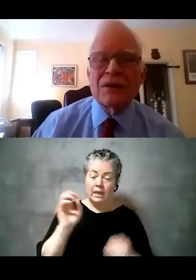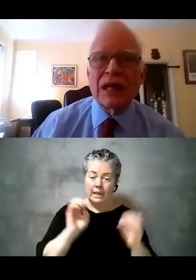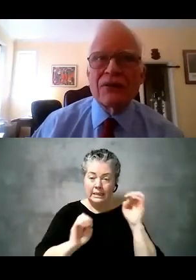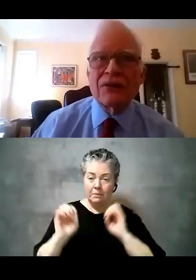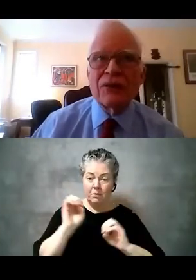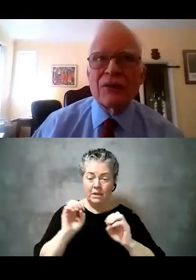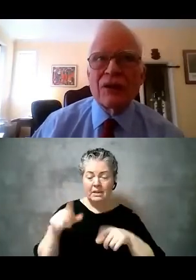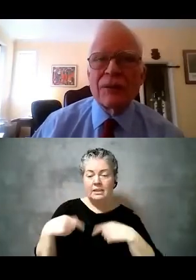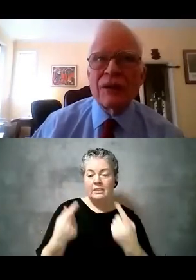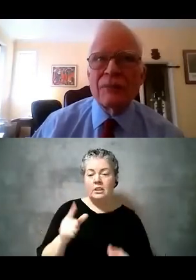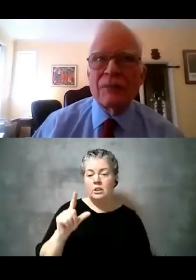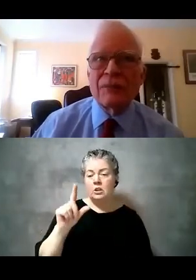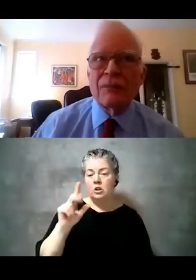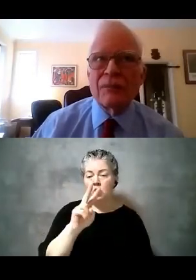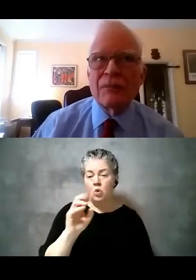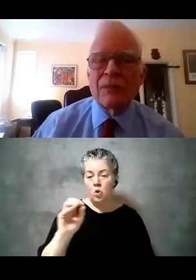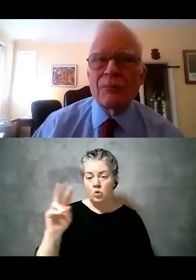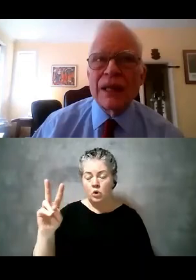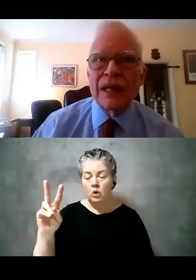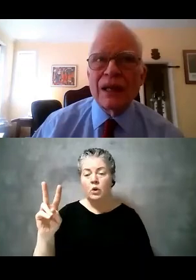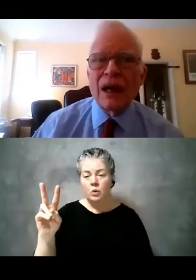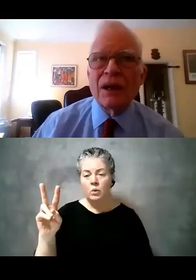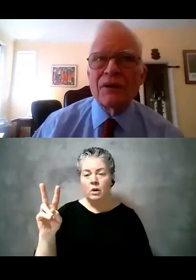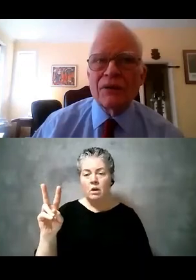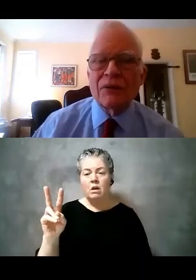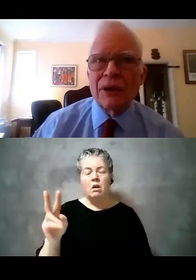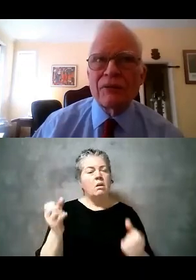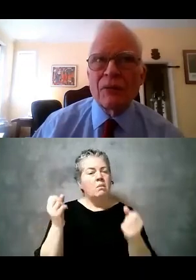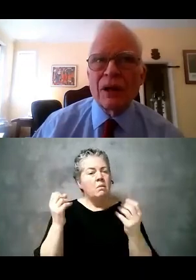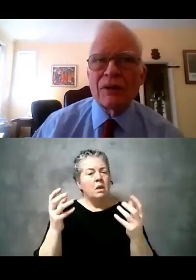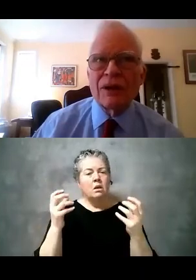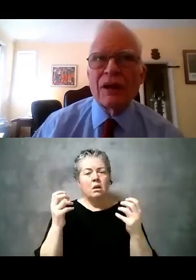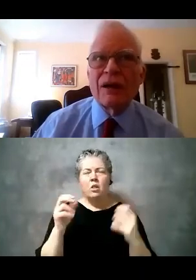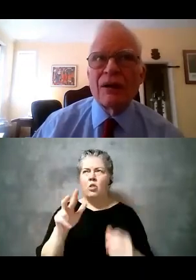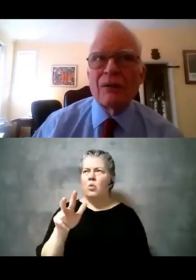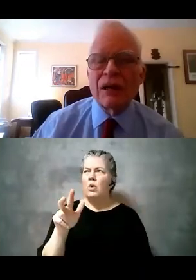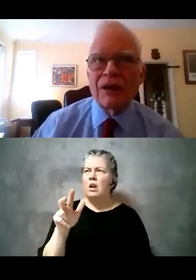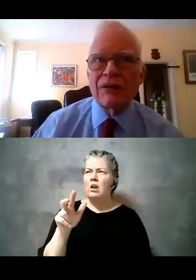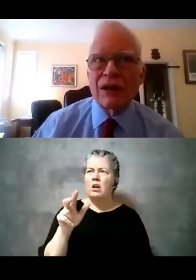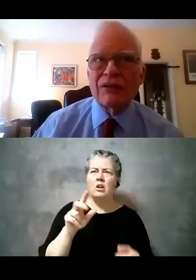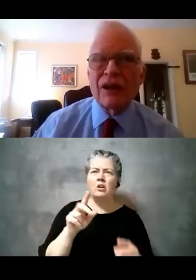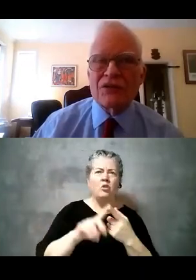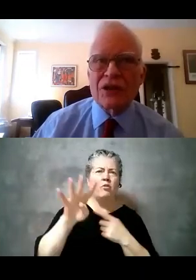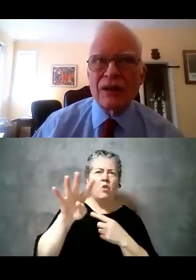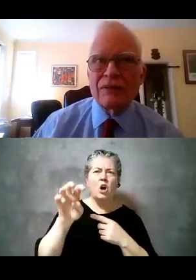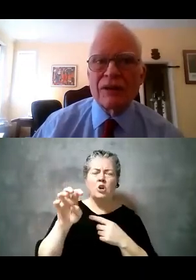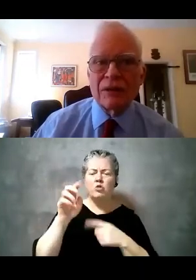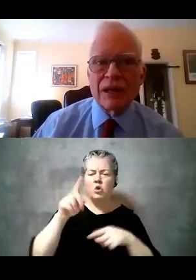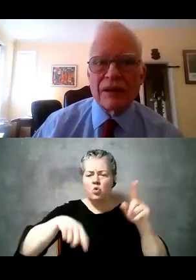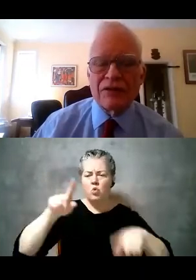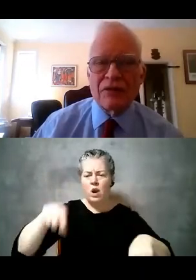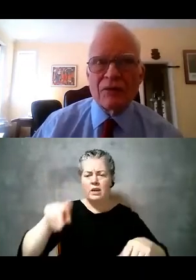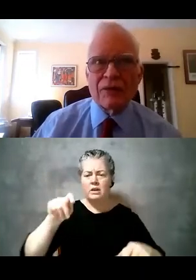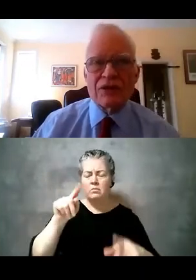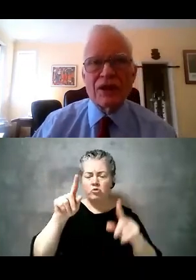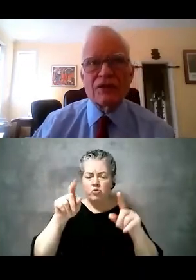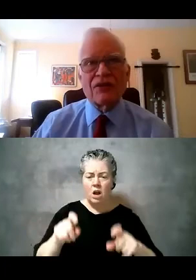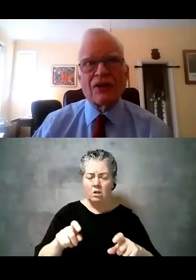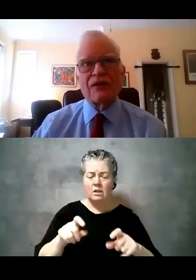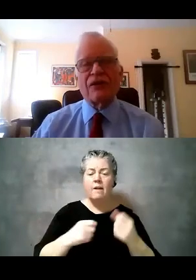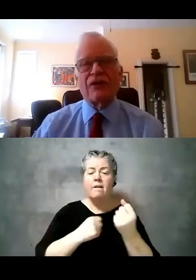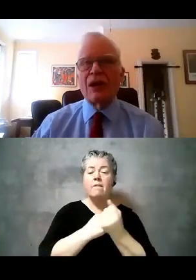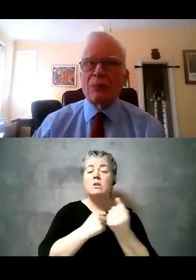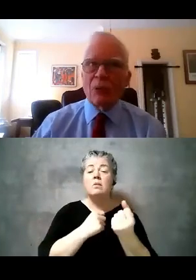since 2002, there have been many hundreds, 300 or 400 randomized trials, large scale, funded by the Institute for